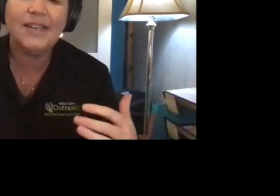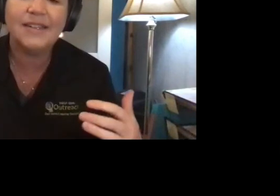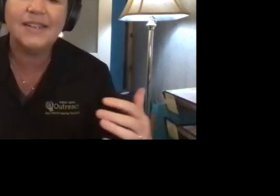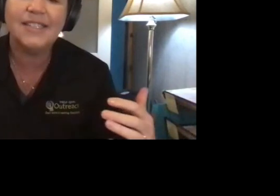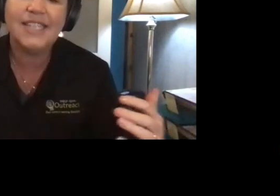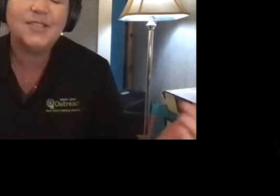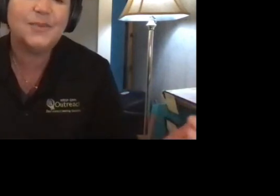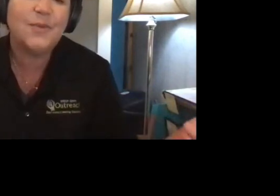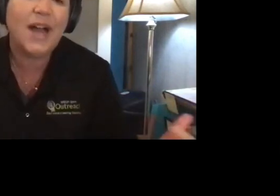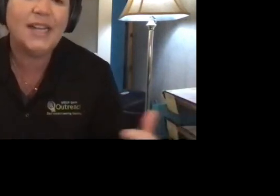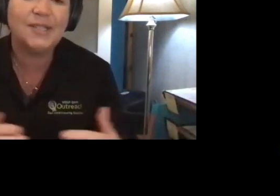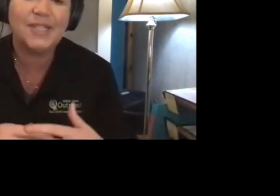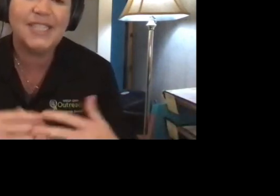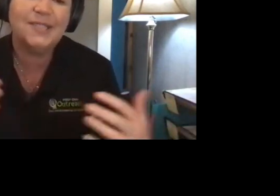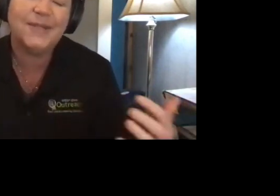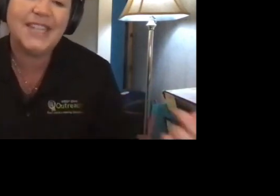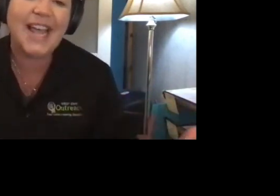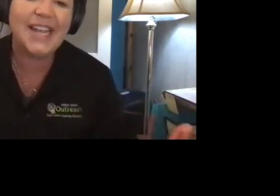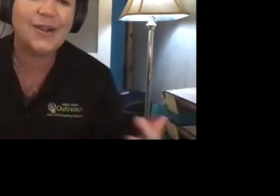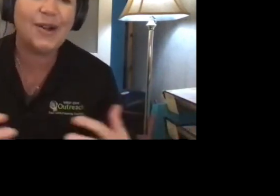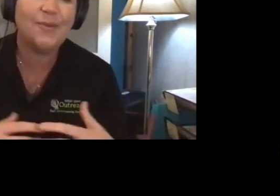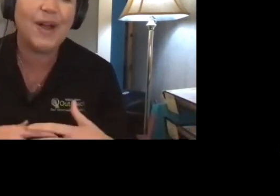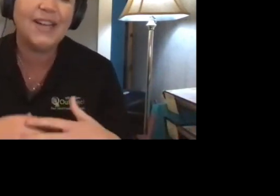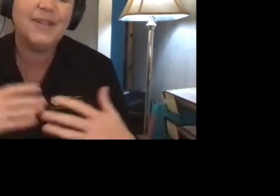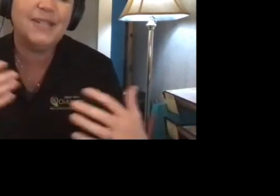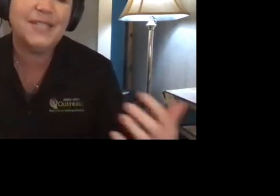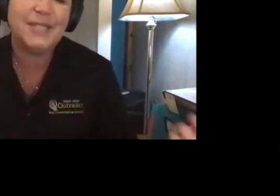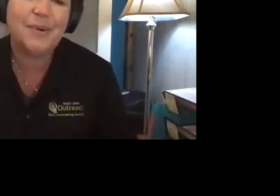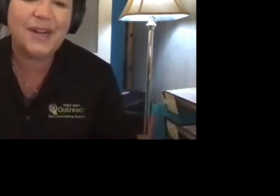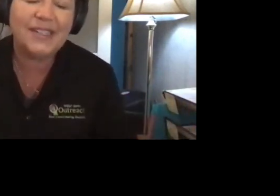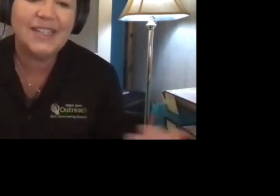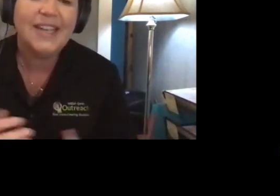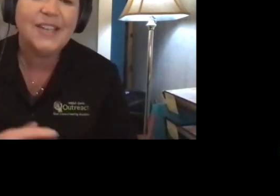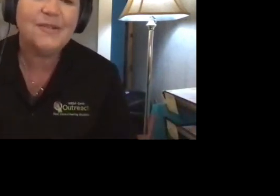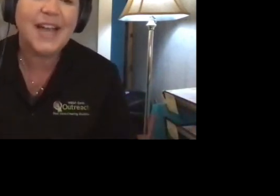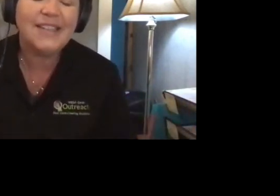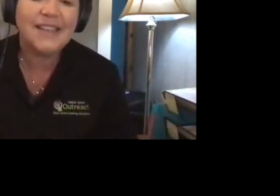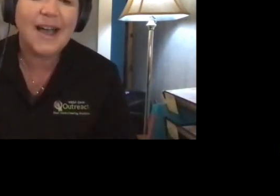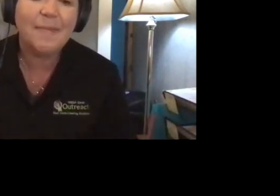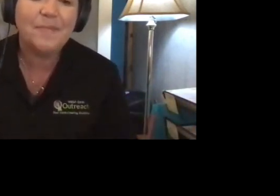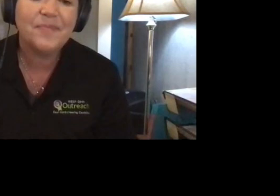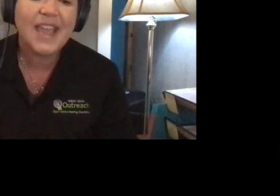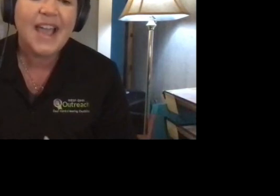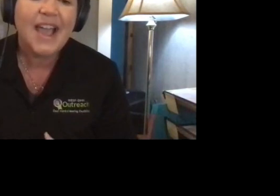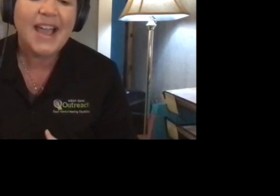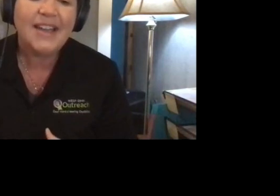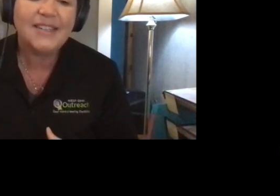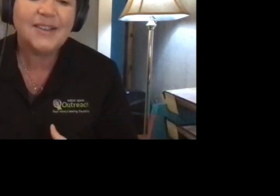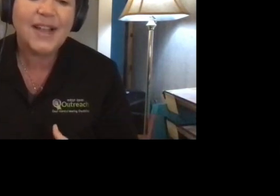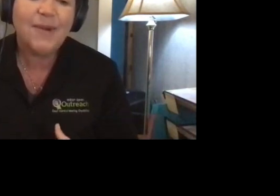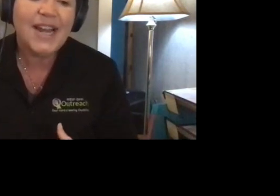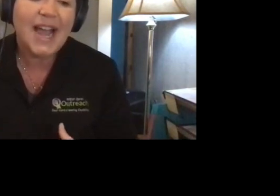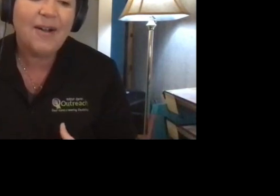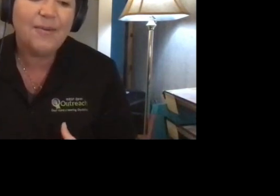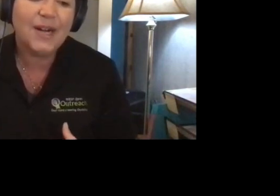what teachers would want or what teachers would like, or what can we do to support you guys. And so